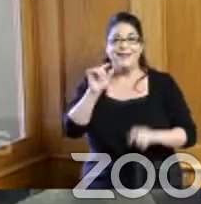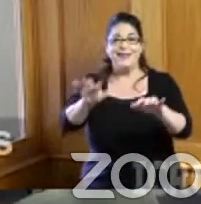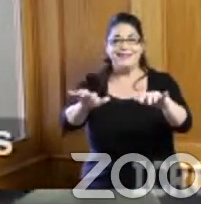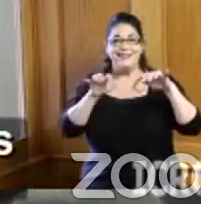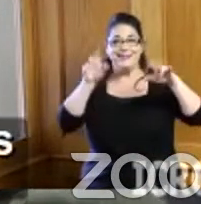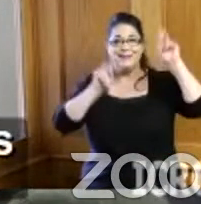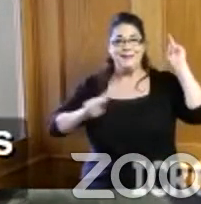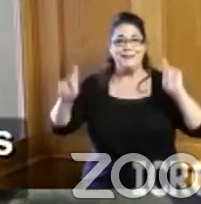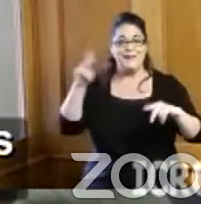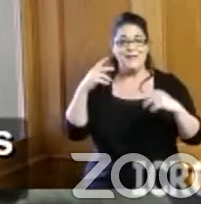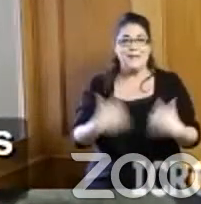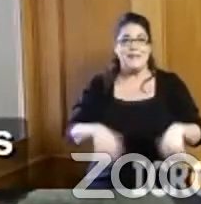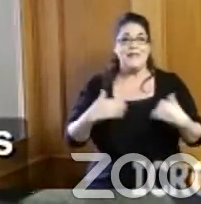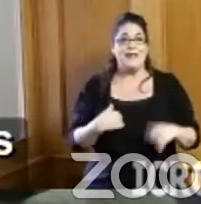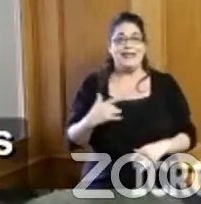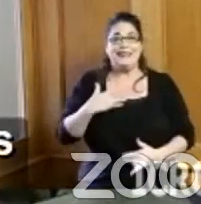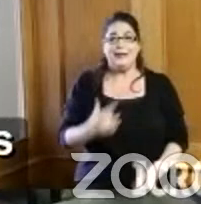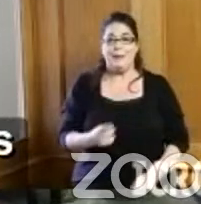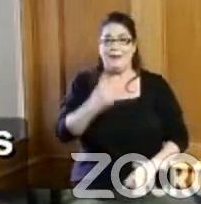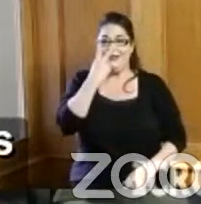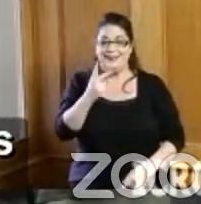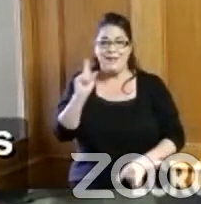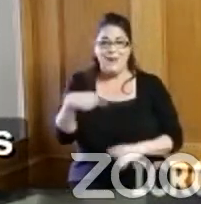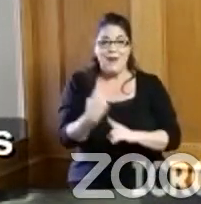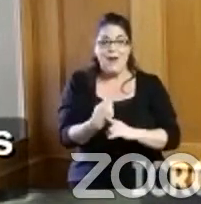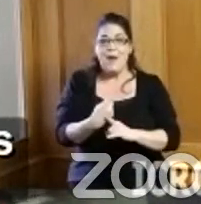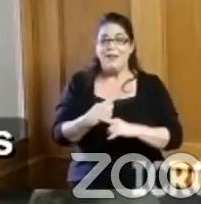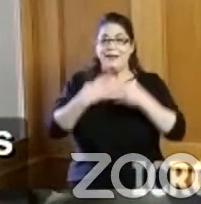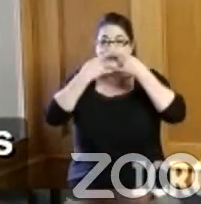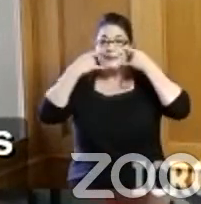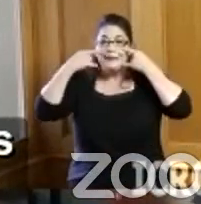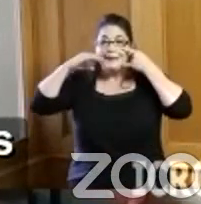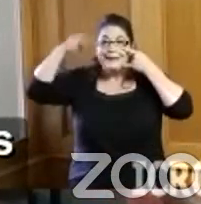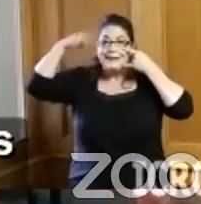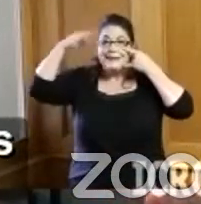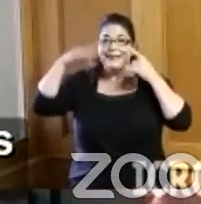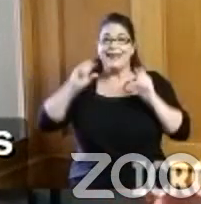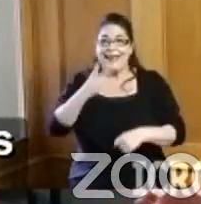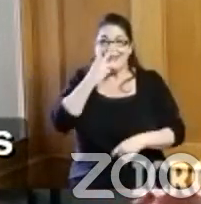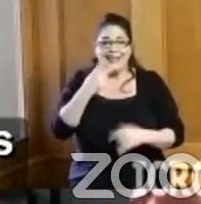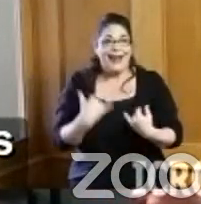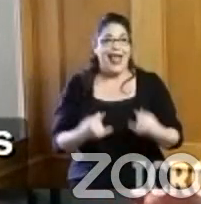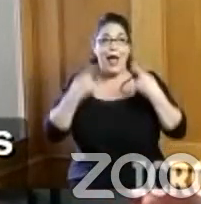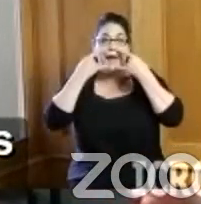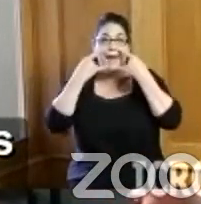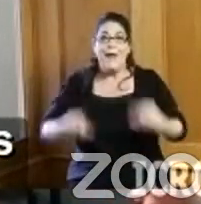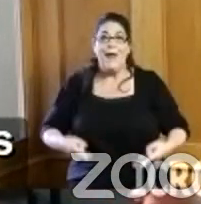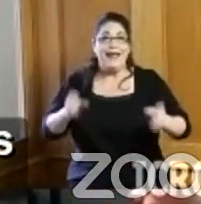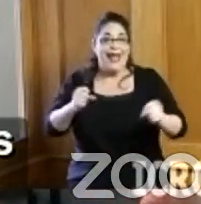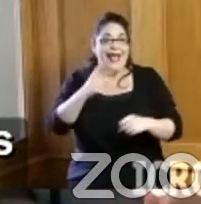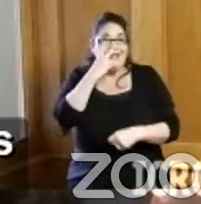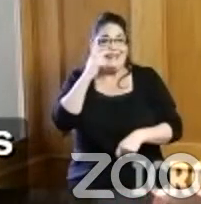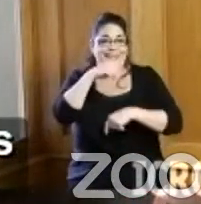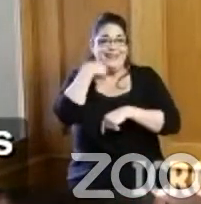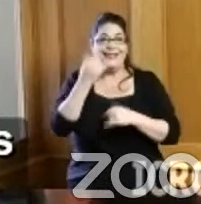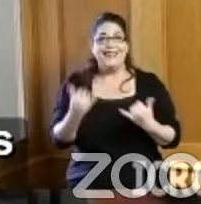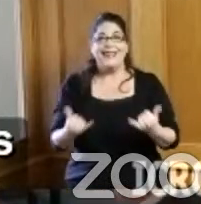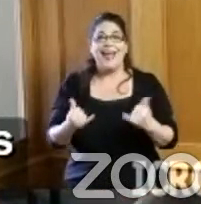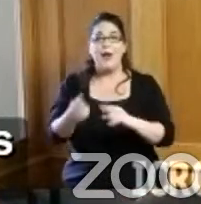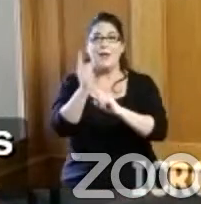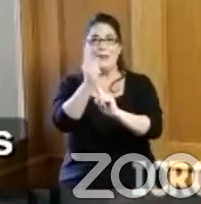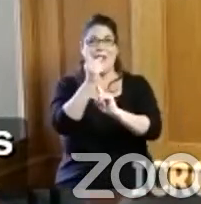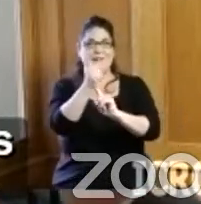usually just get to see the top of you, and so it's good to see all of you. So we'll be starting in